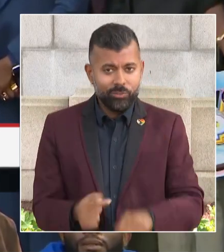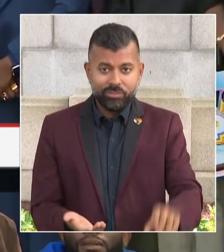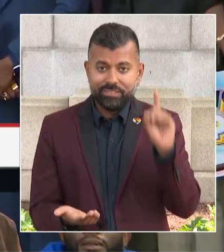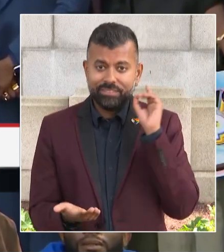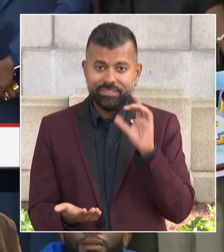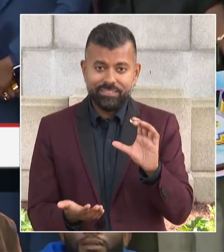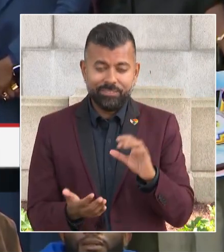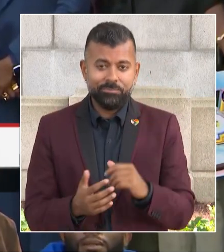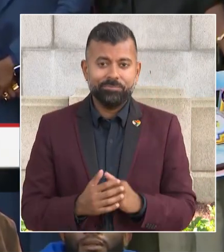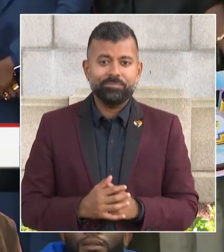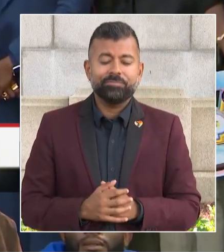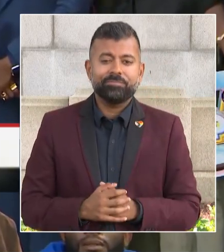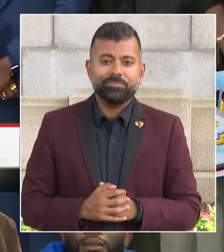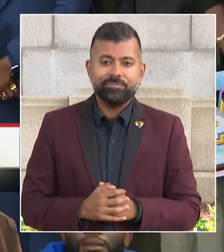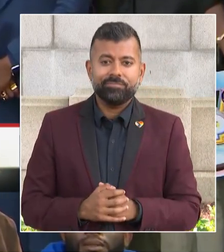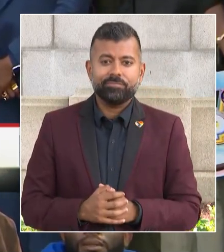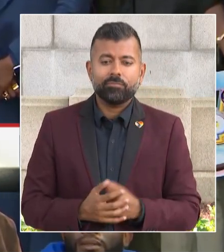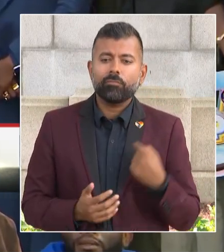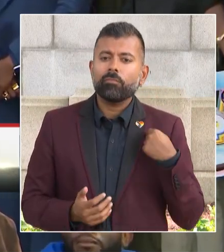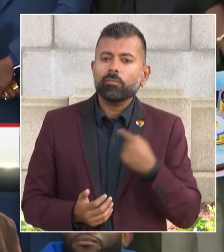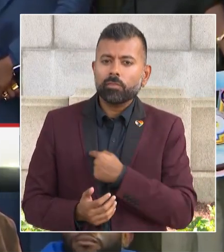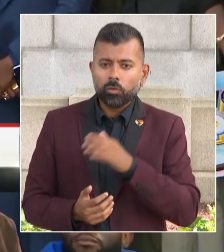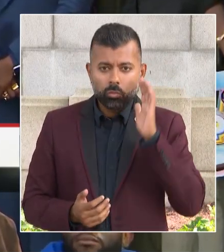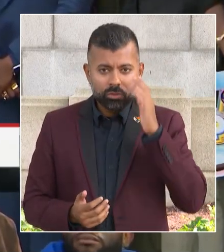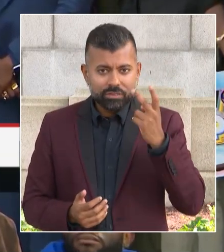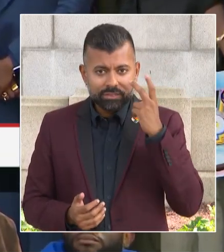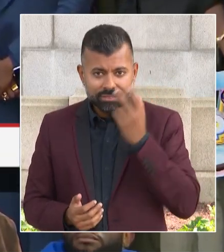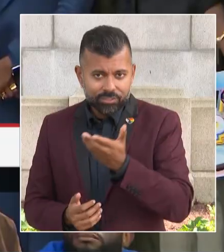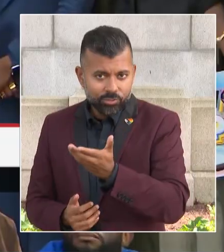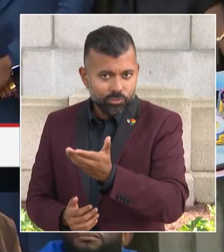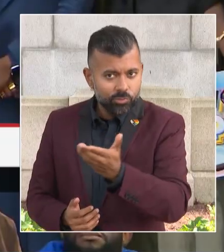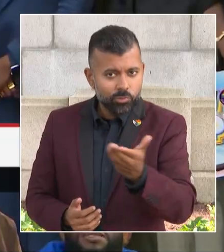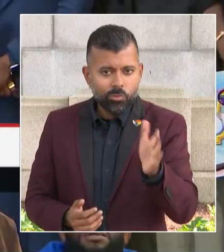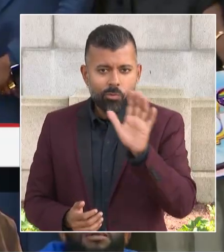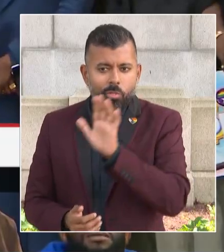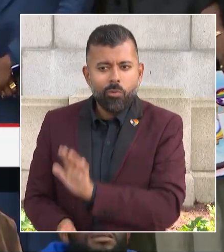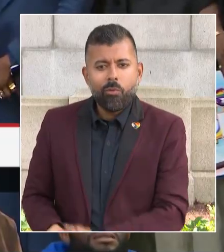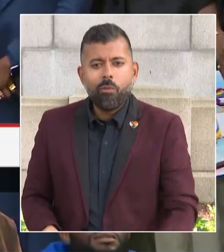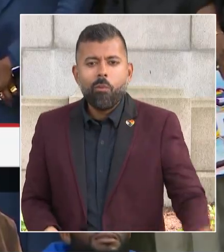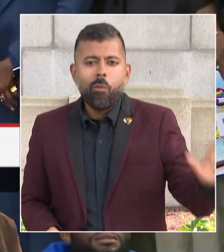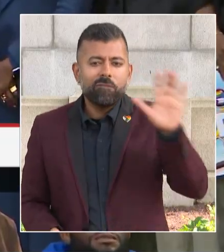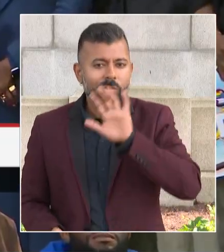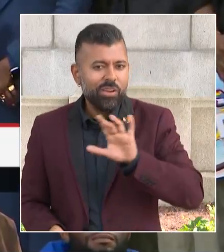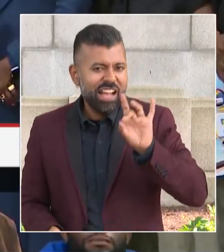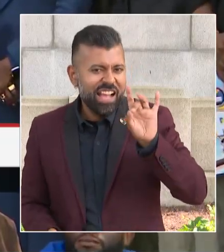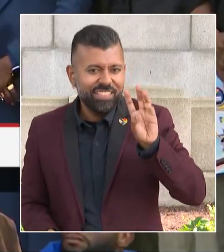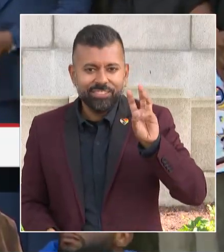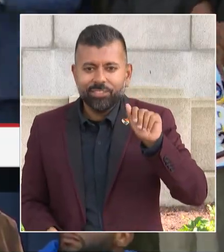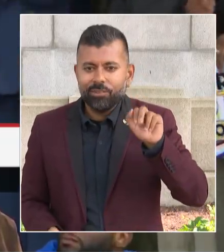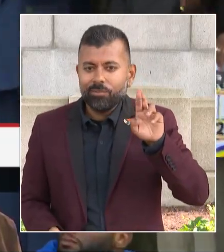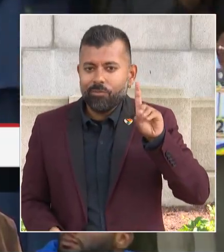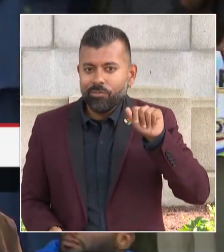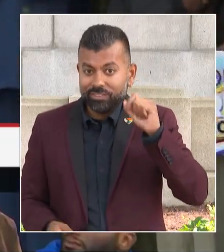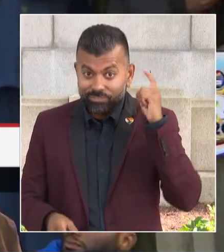world. So we'll be seeing you out there across all 8 wards, events in all 8 wards.